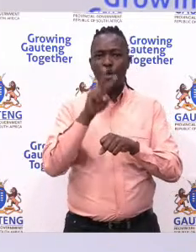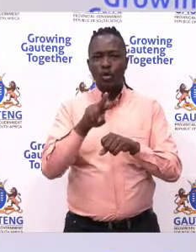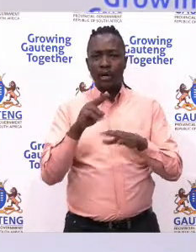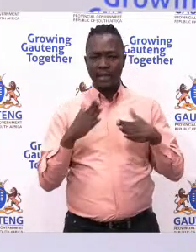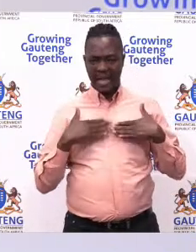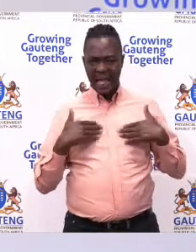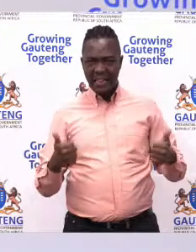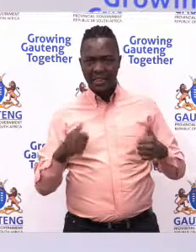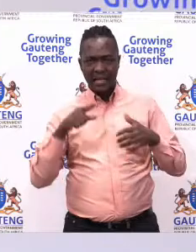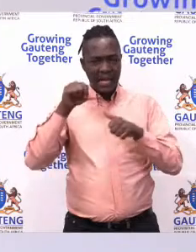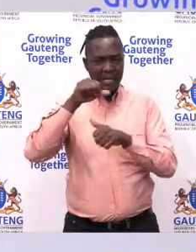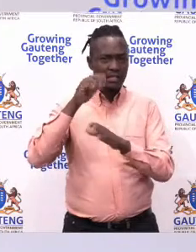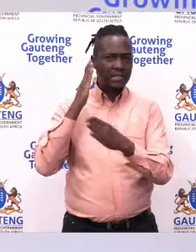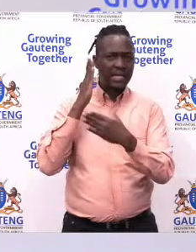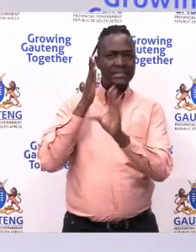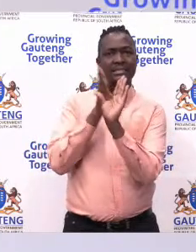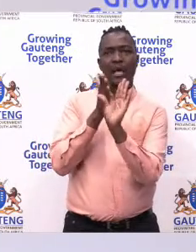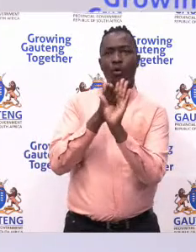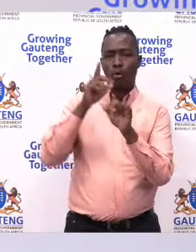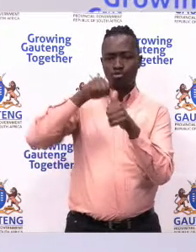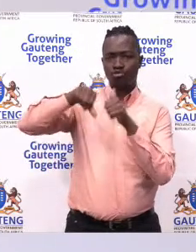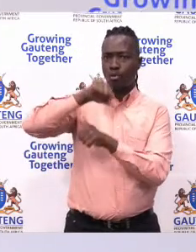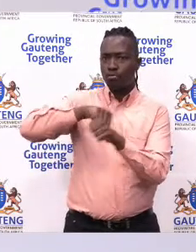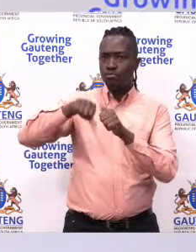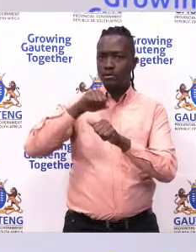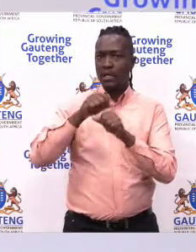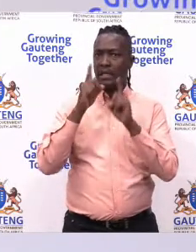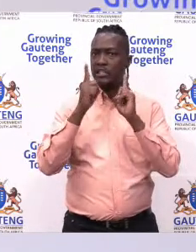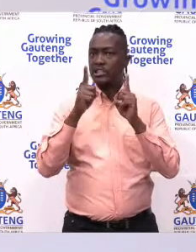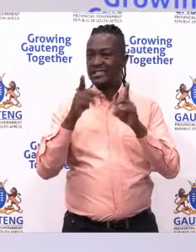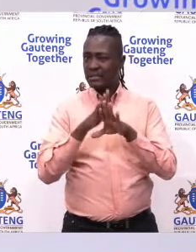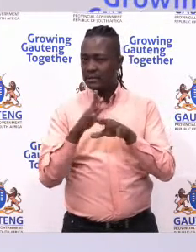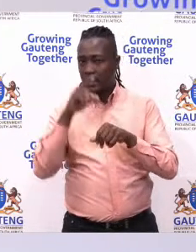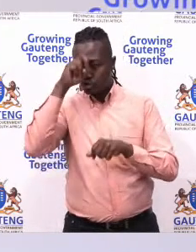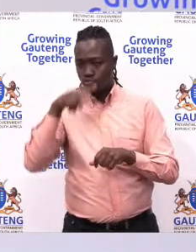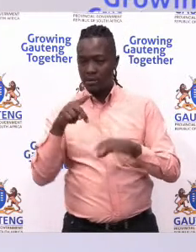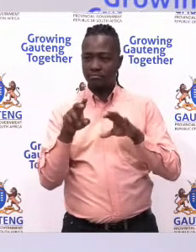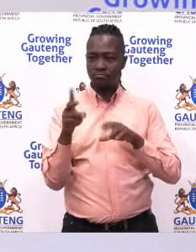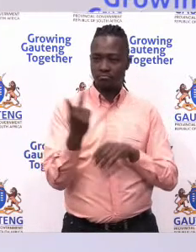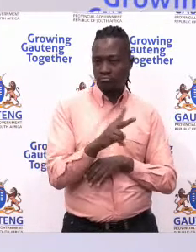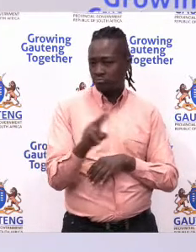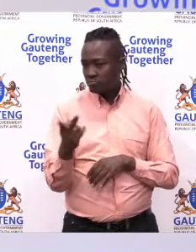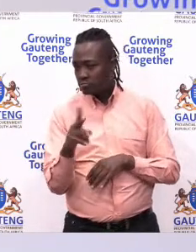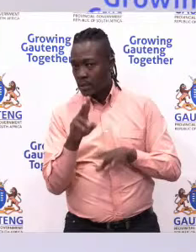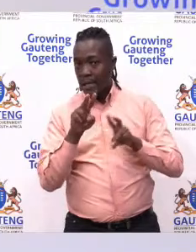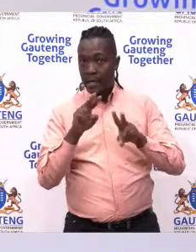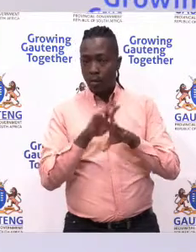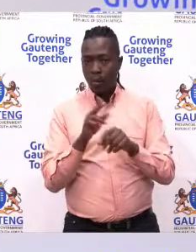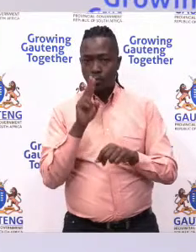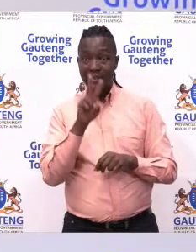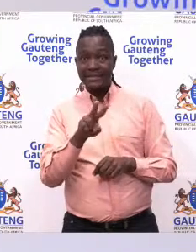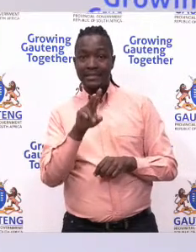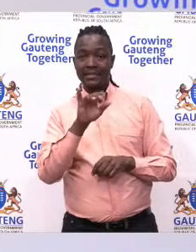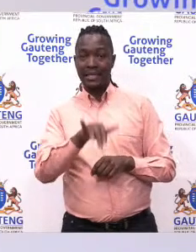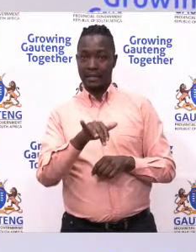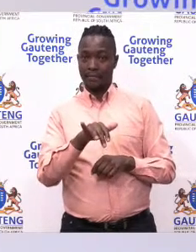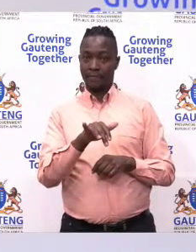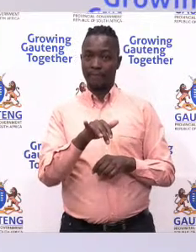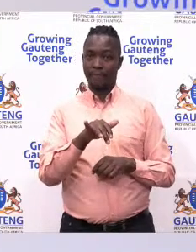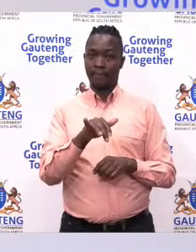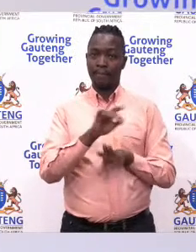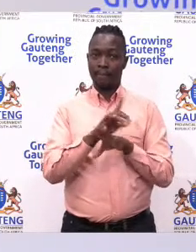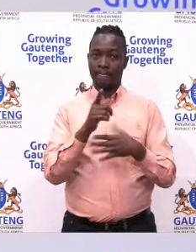the psychosocial well-being of both the teachers and learners alike. And what we had picked up, that because there